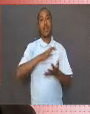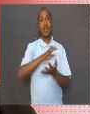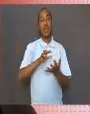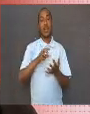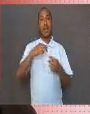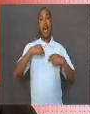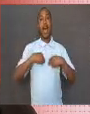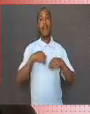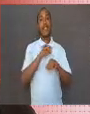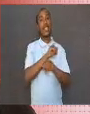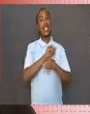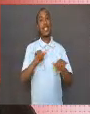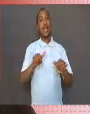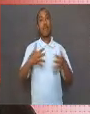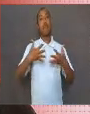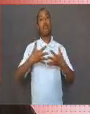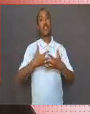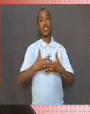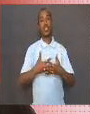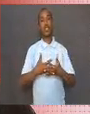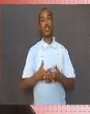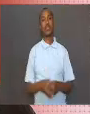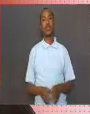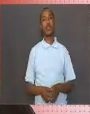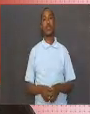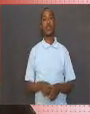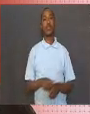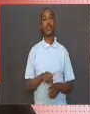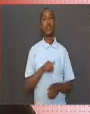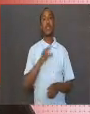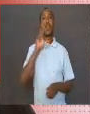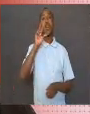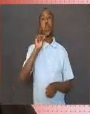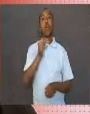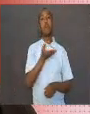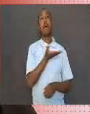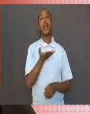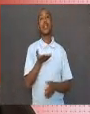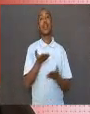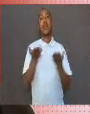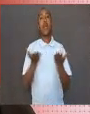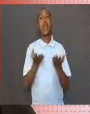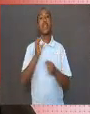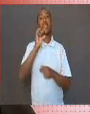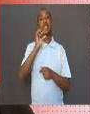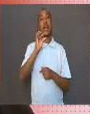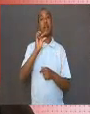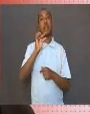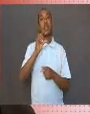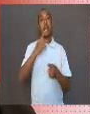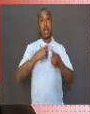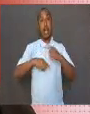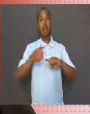compound have the same composition, no matter where the